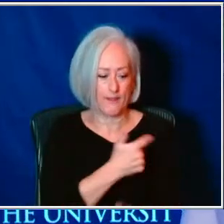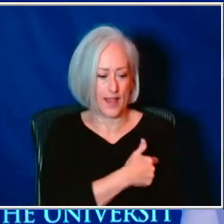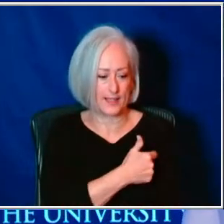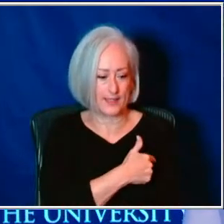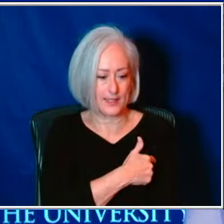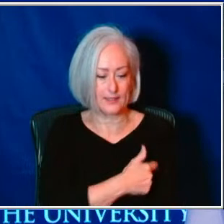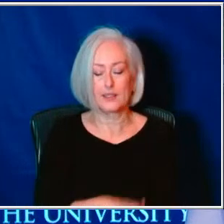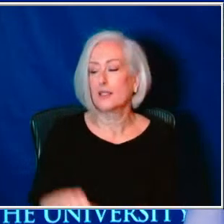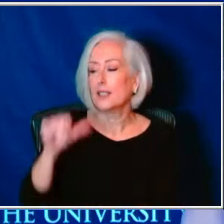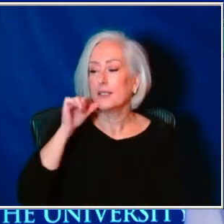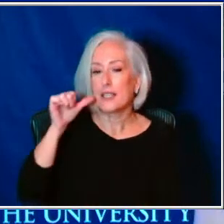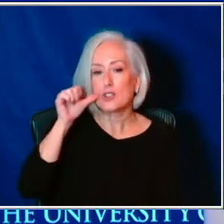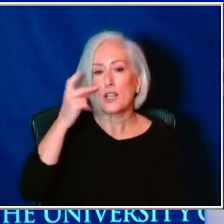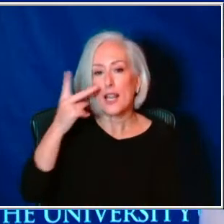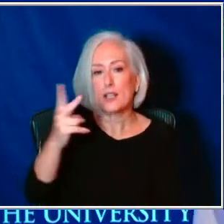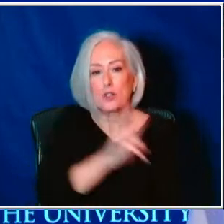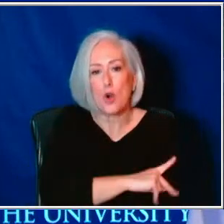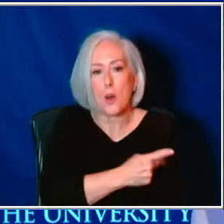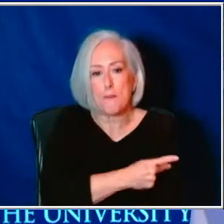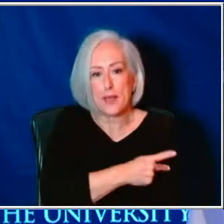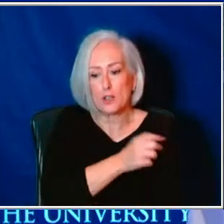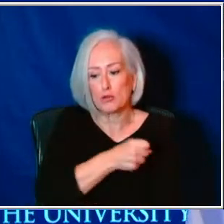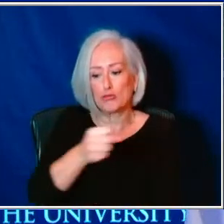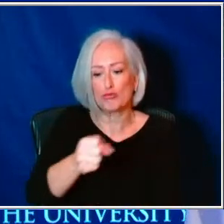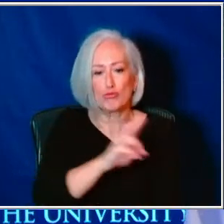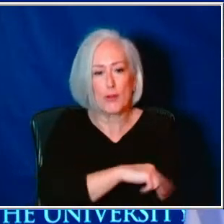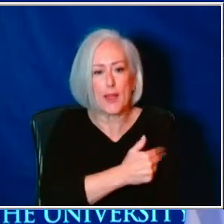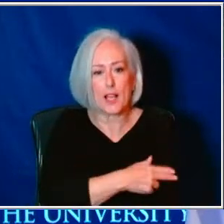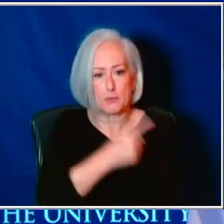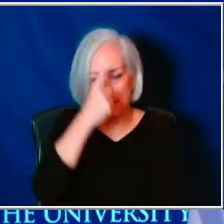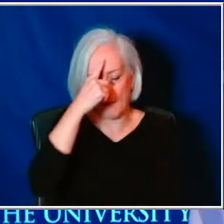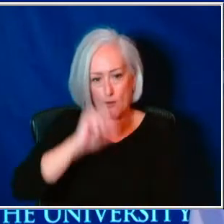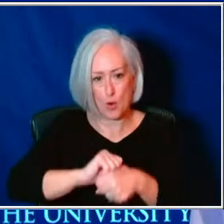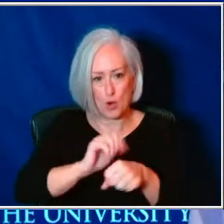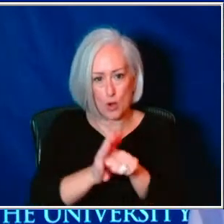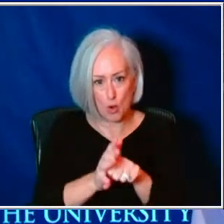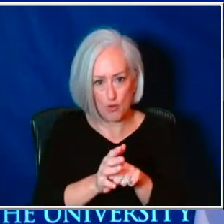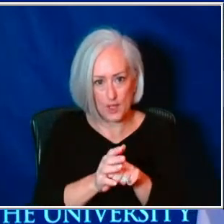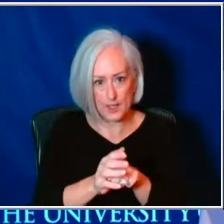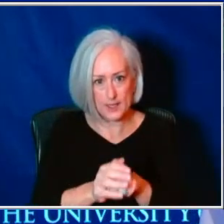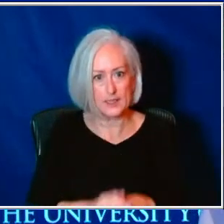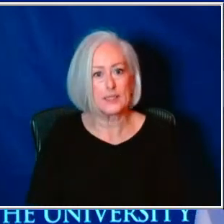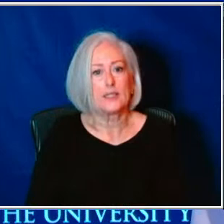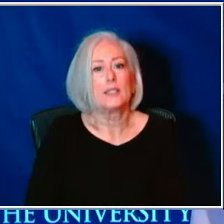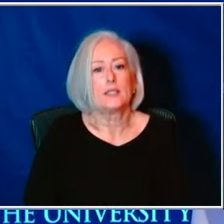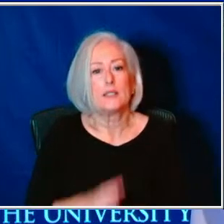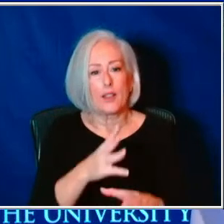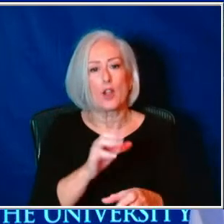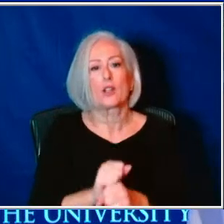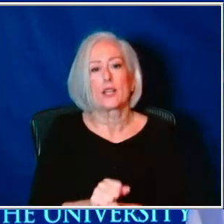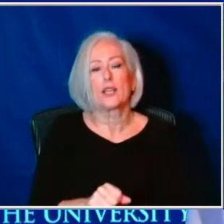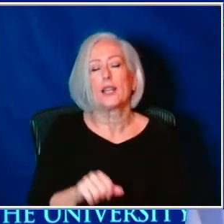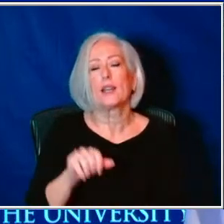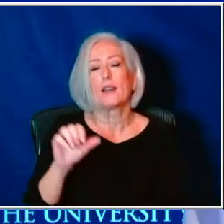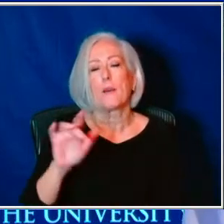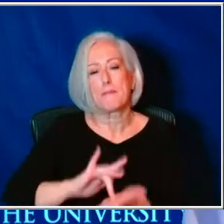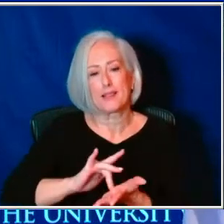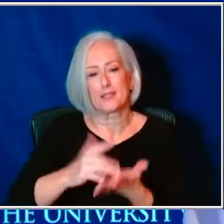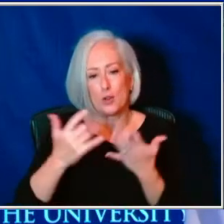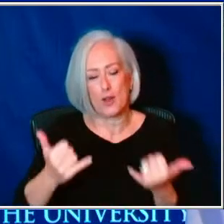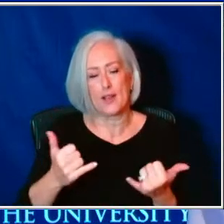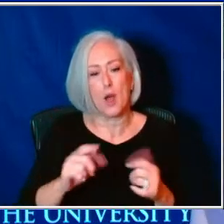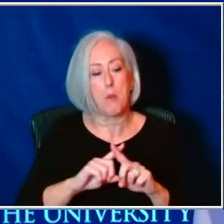who was admitted for COVID. Exactly, they are getting remdesivir now, but we should also continue to